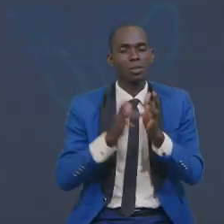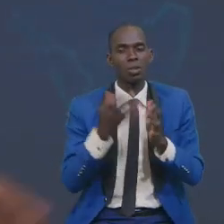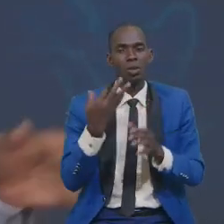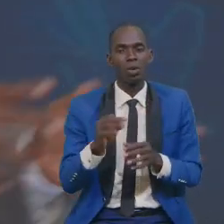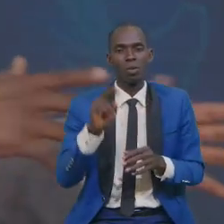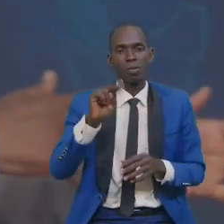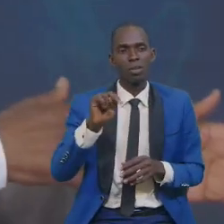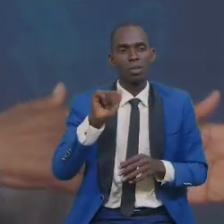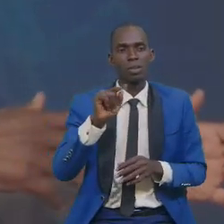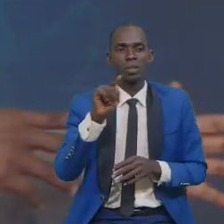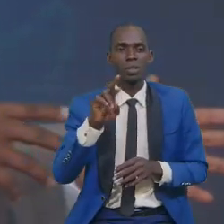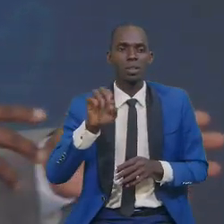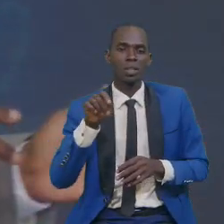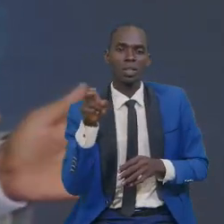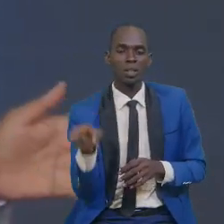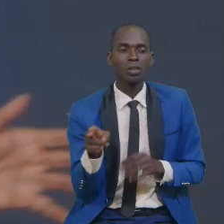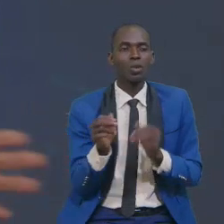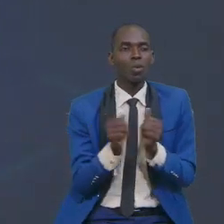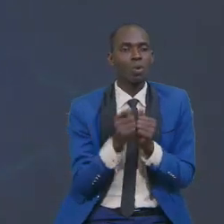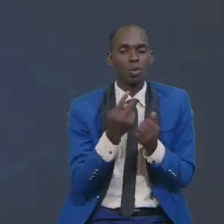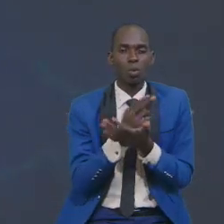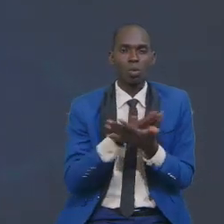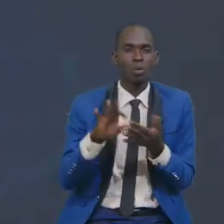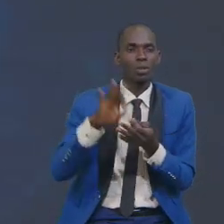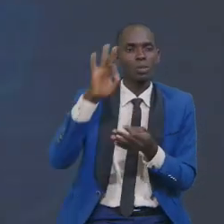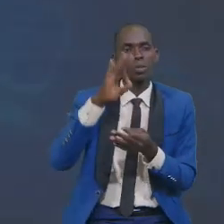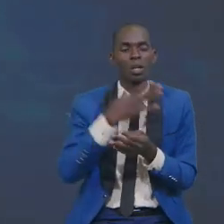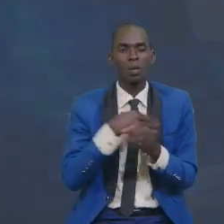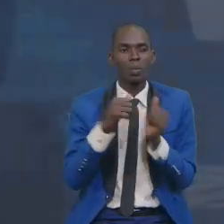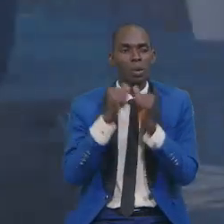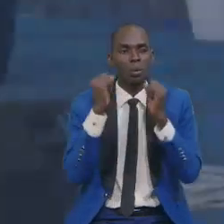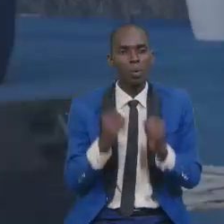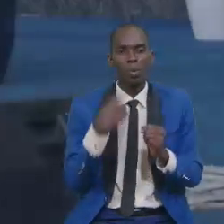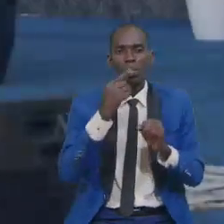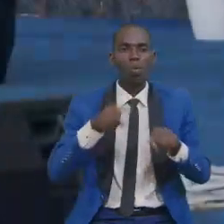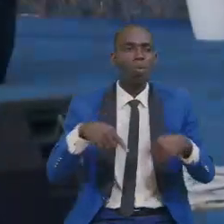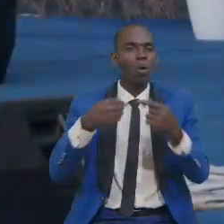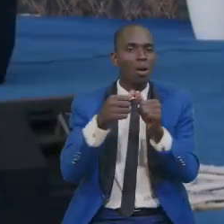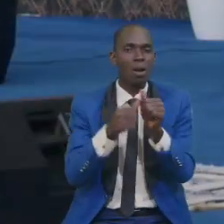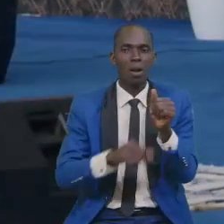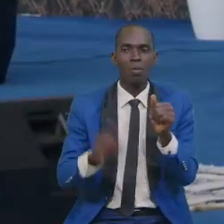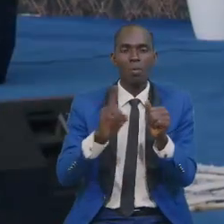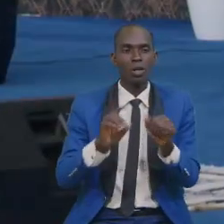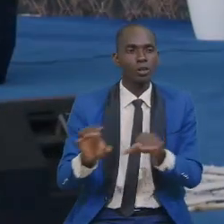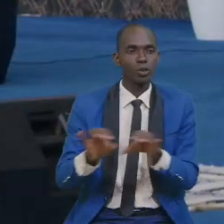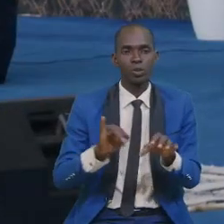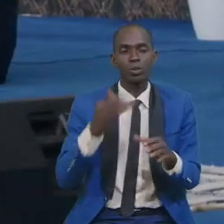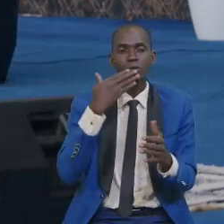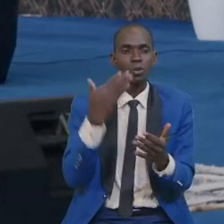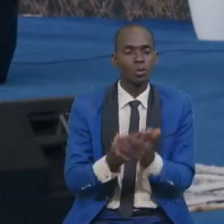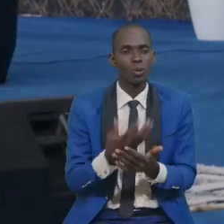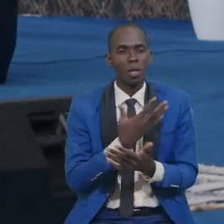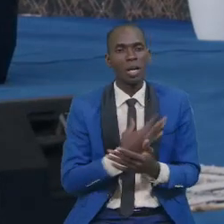or the Holy Ghost our power oh we're ancient vouch doing good and